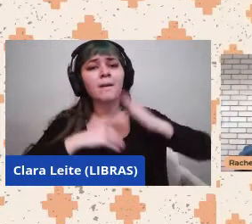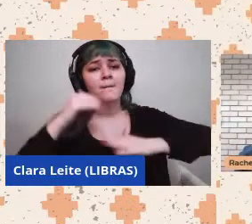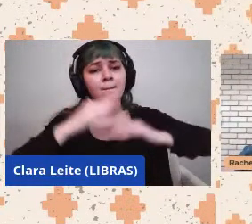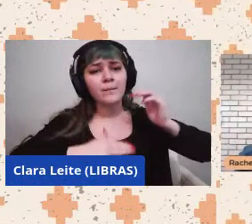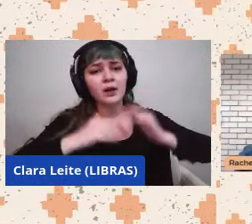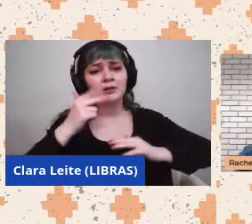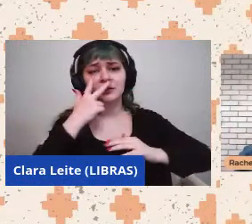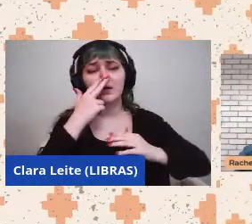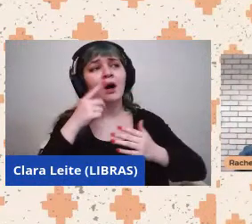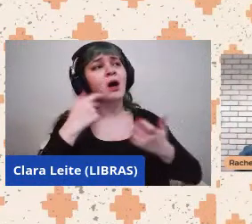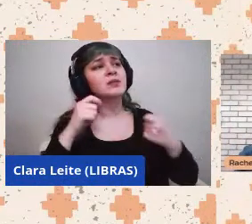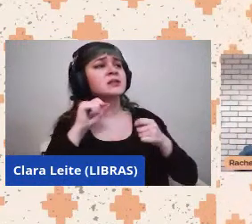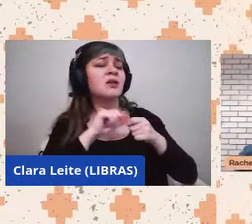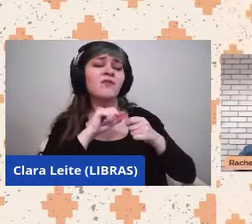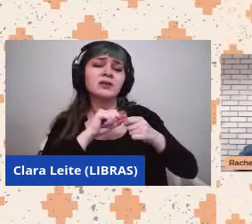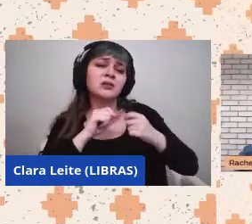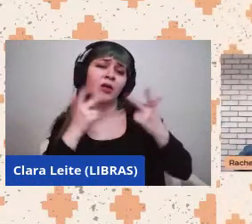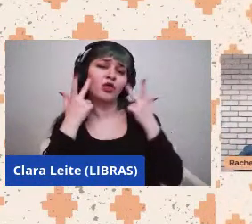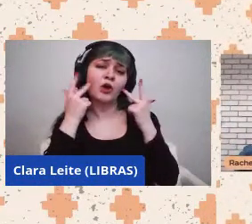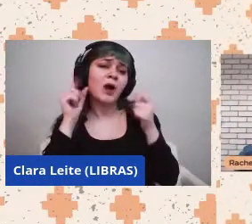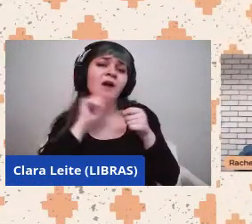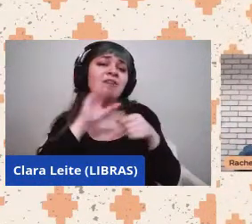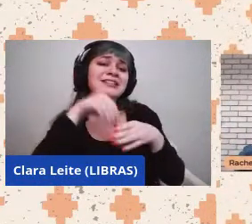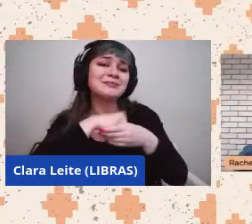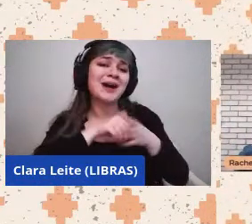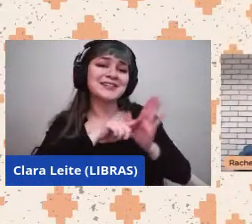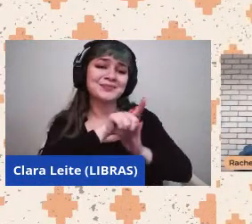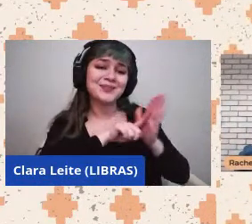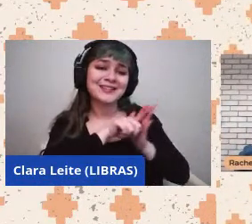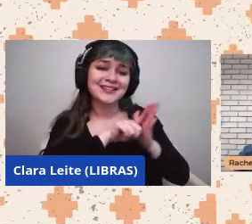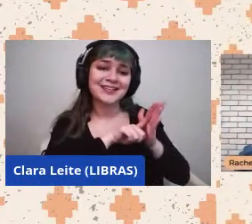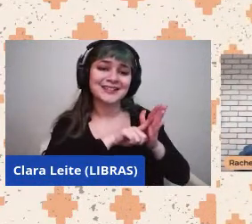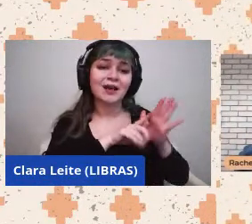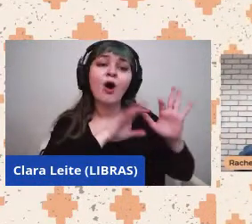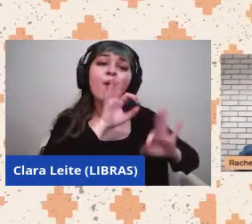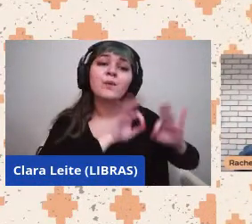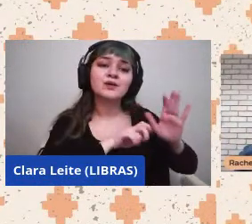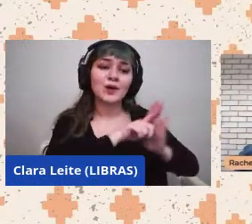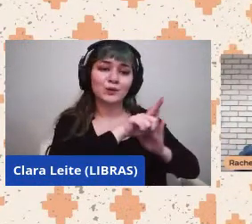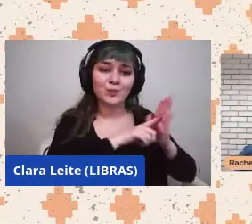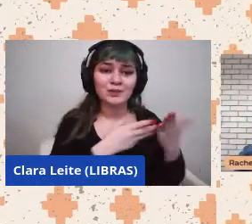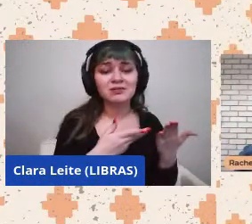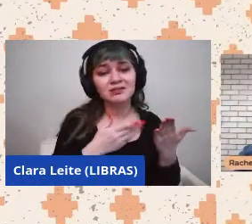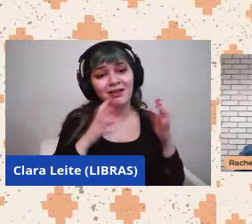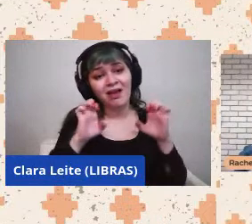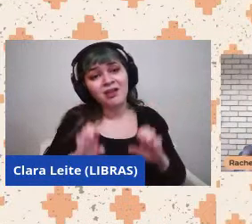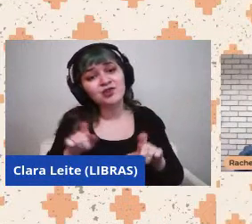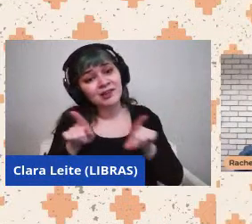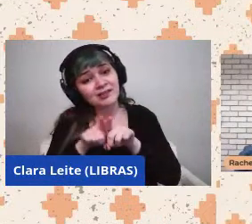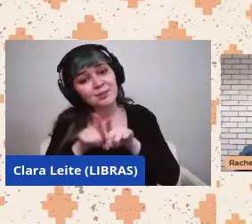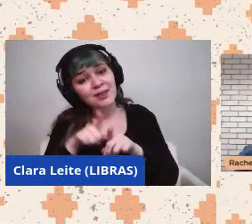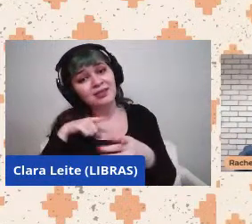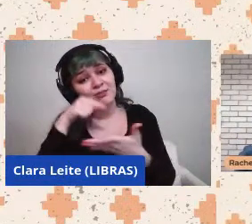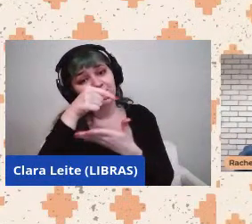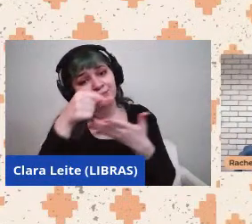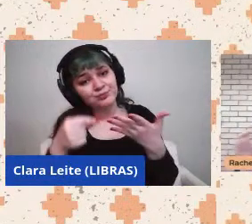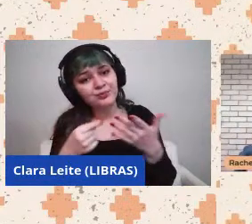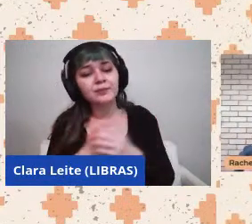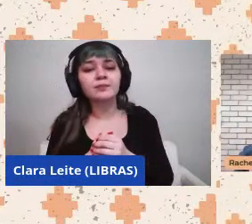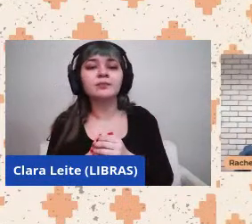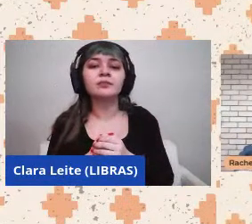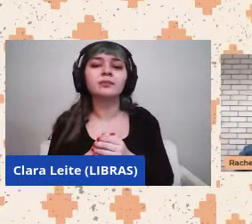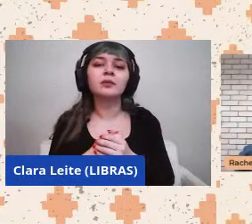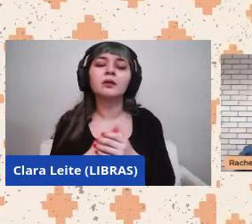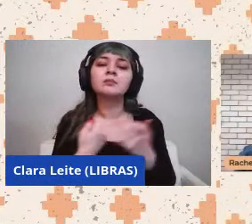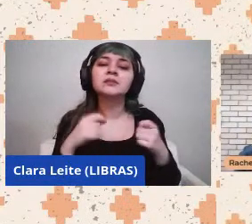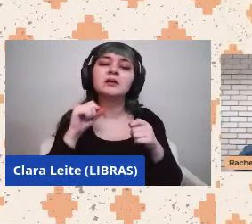things that you just have to do as part of a research project. So most researchers are now highly aware of the need to do this and do